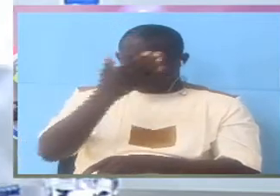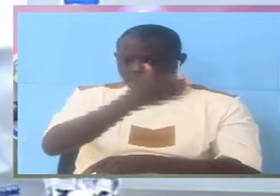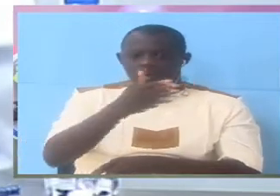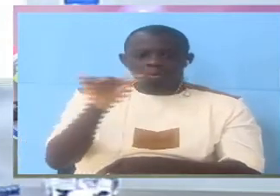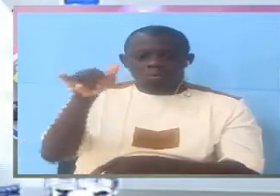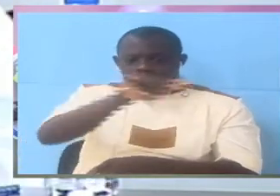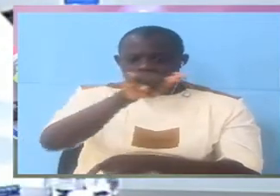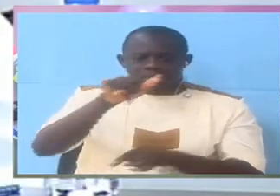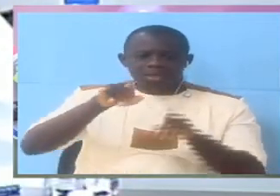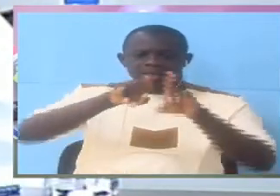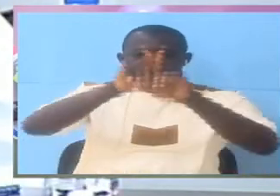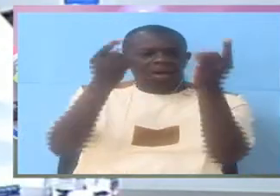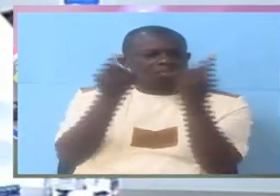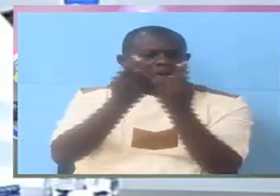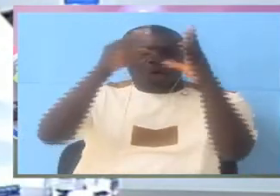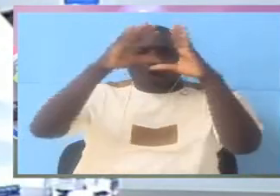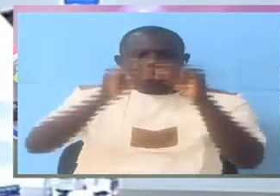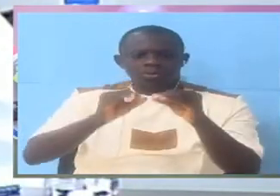I cannot